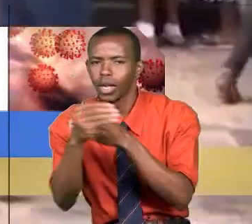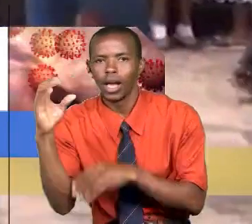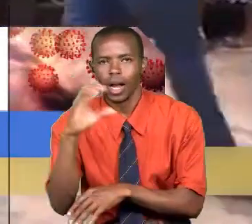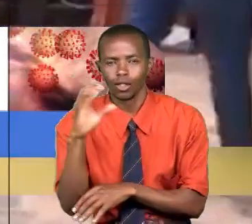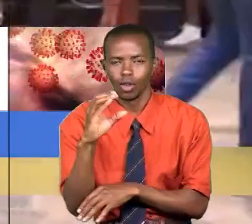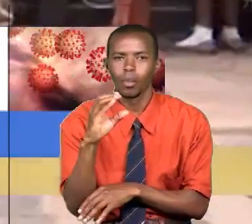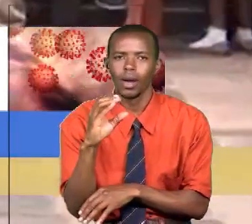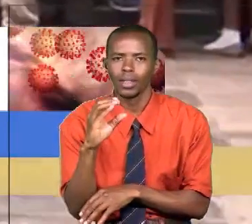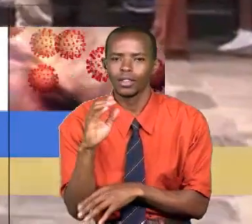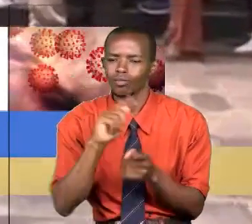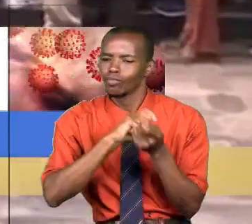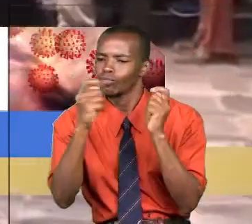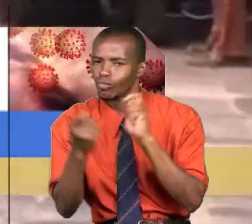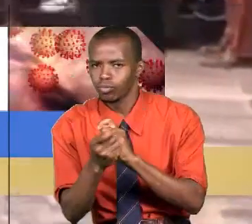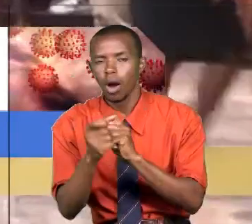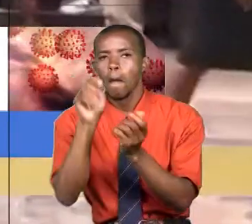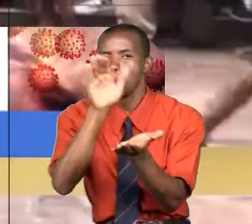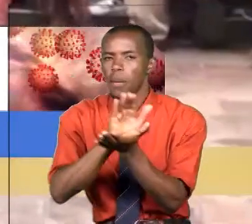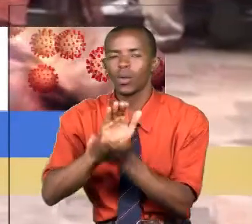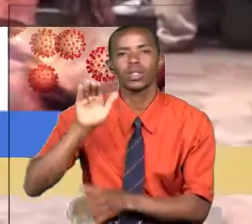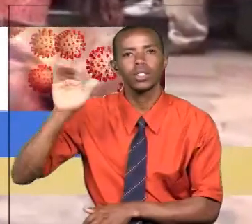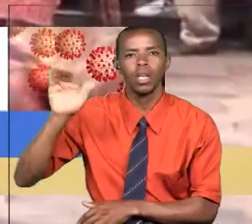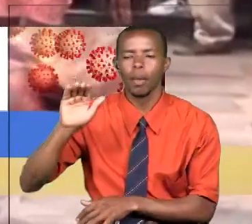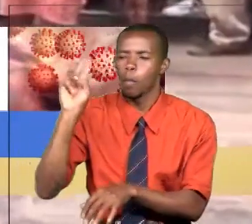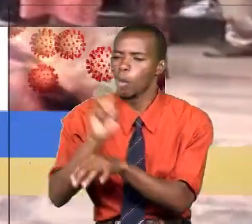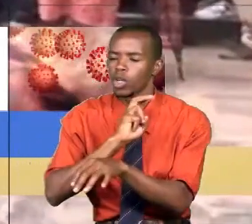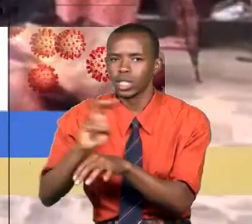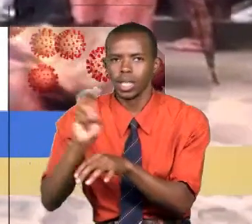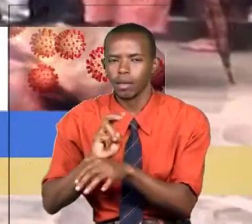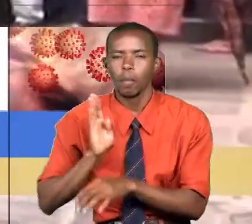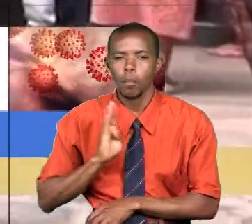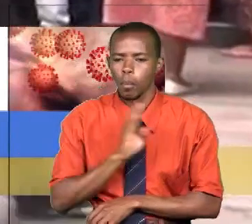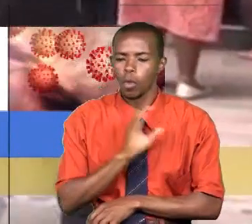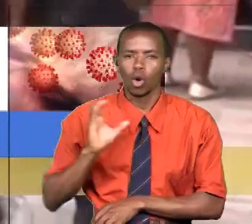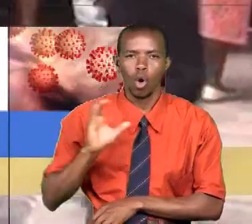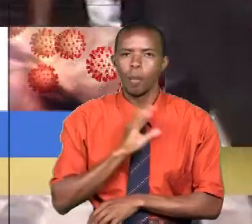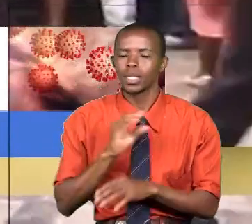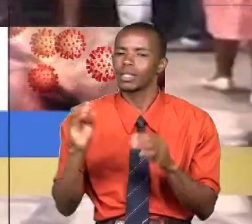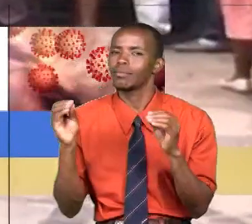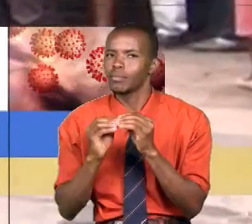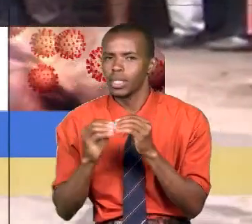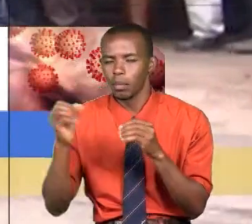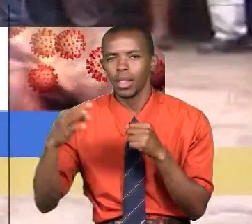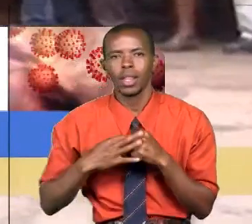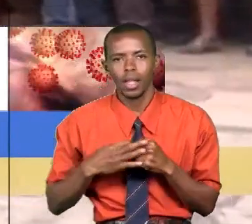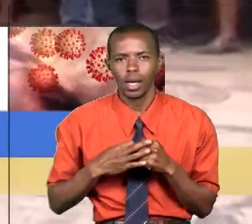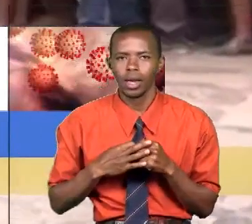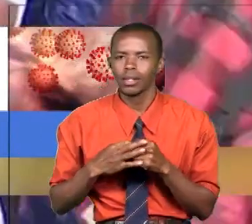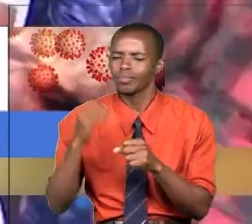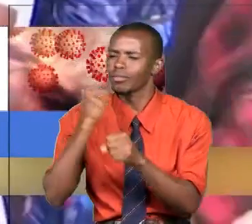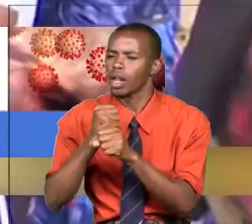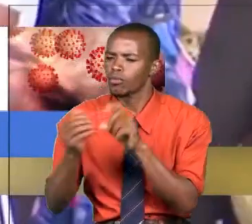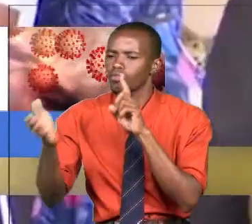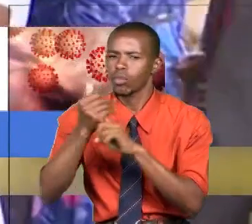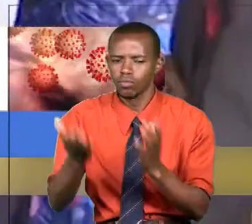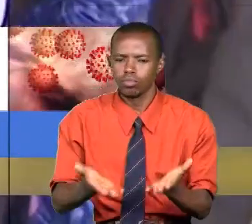as per the resolutions of Reserve Bank of Zimbabwe Monetary Policy Committee meeting in August this year. This was done to promote